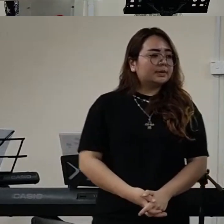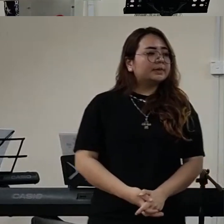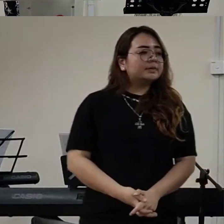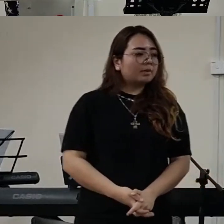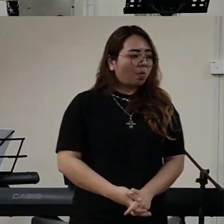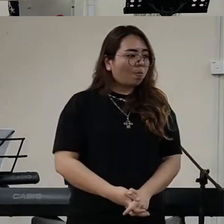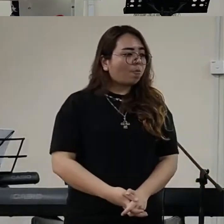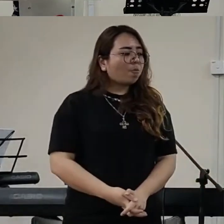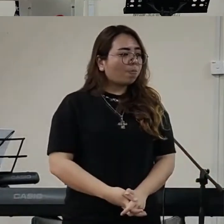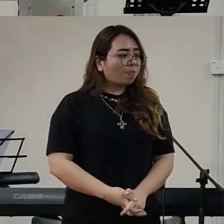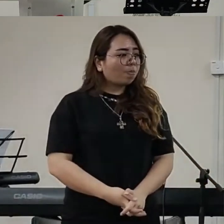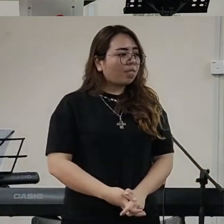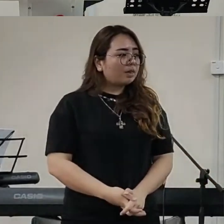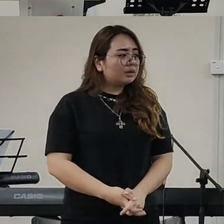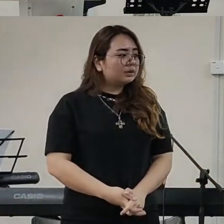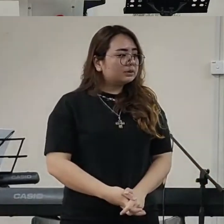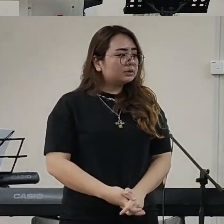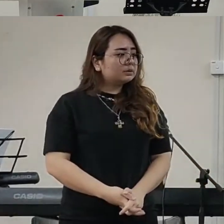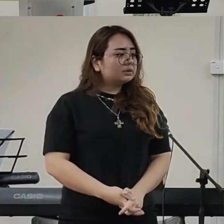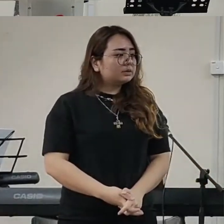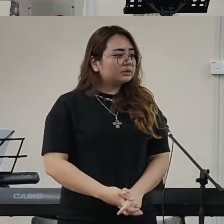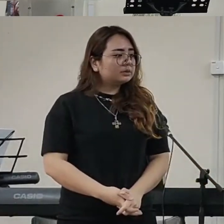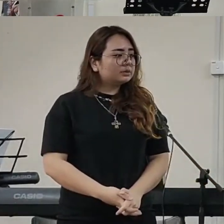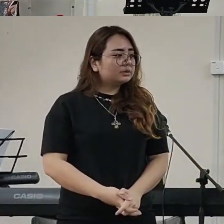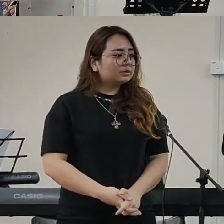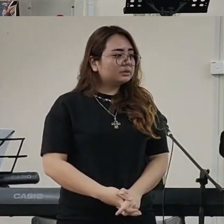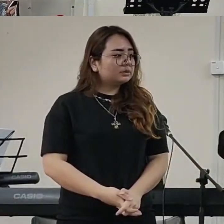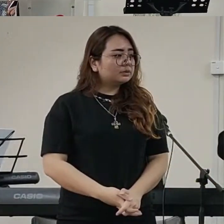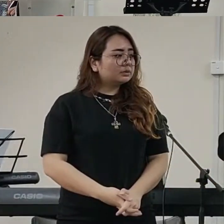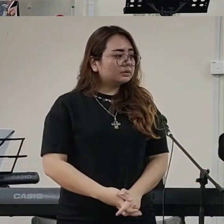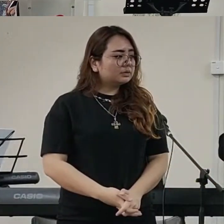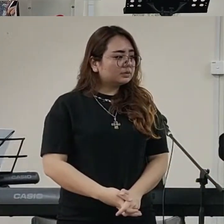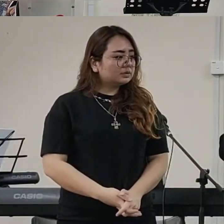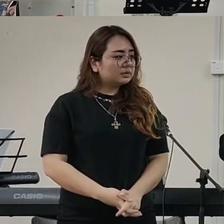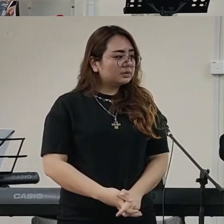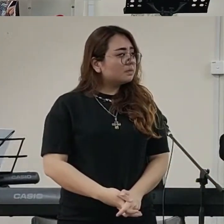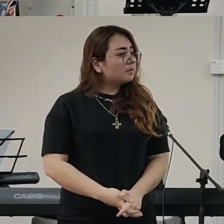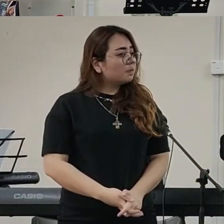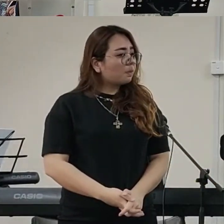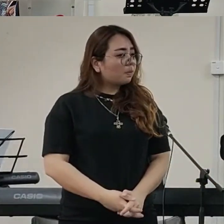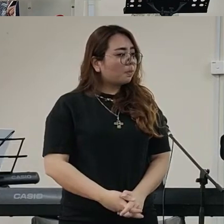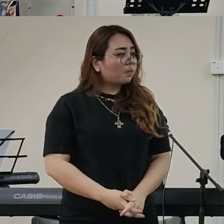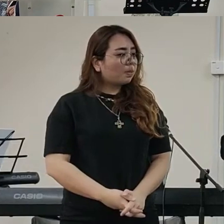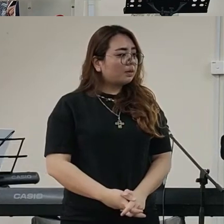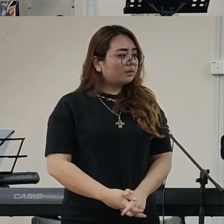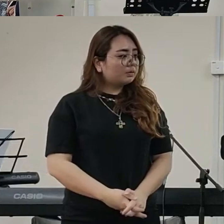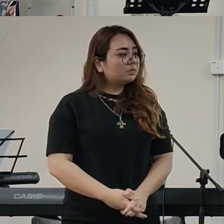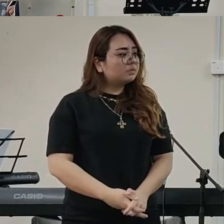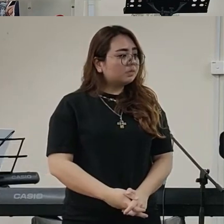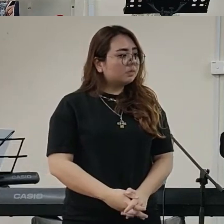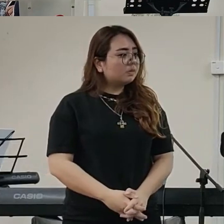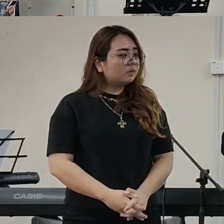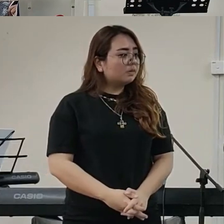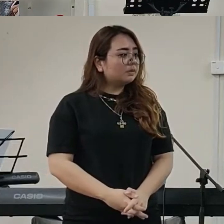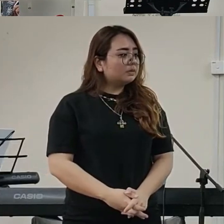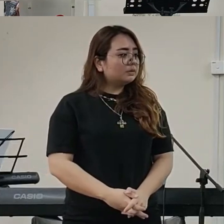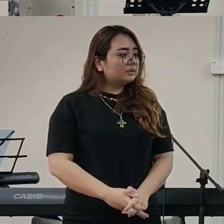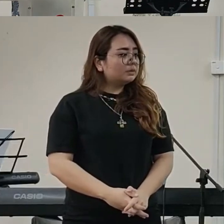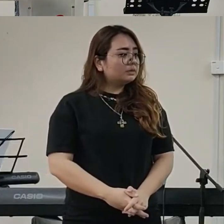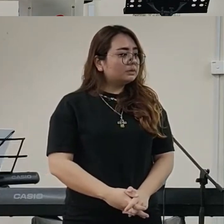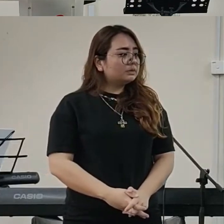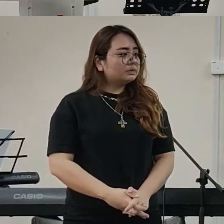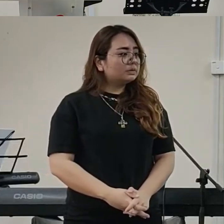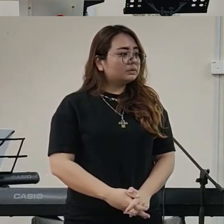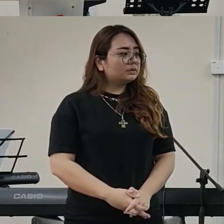the Pentateuch. And as we have the sixth one, then it's going to be called Joshua. Joshua, the sixth book of the Bible, is not part of